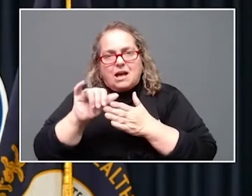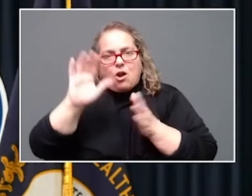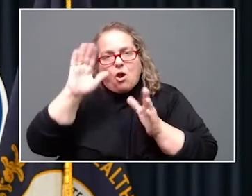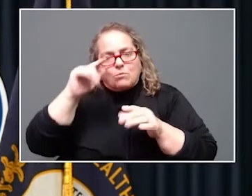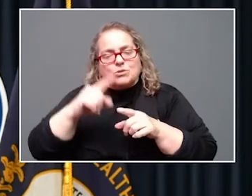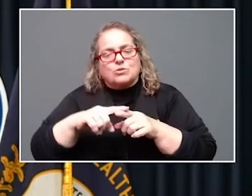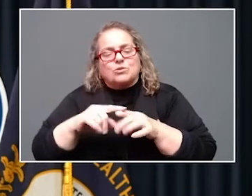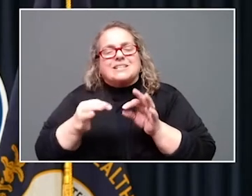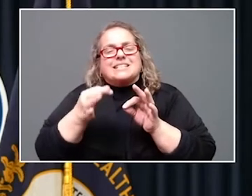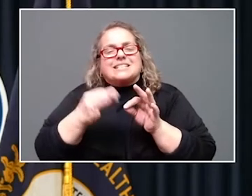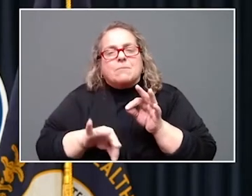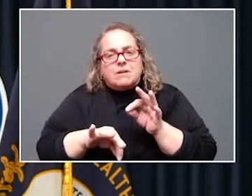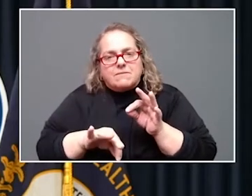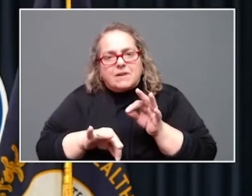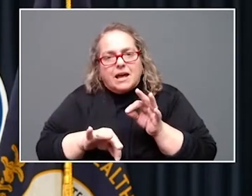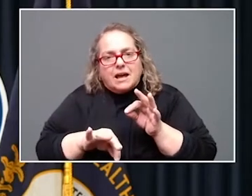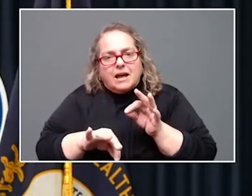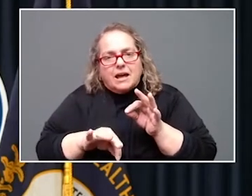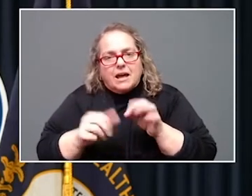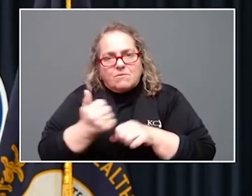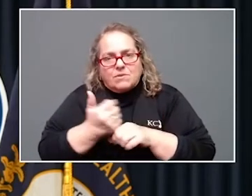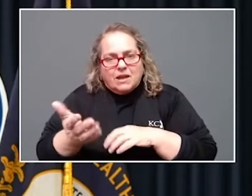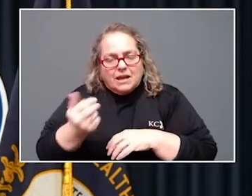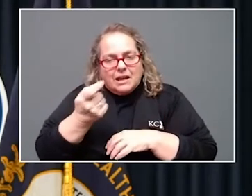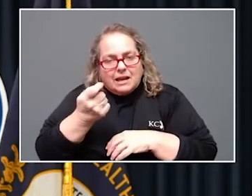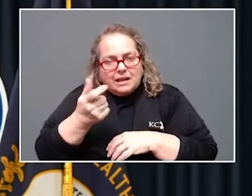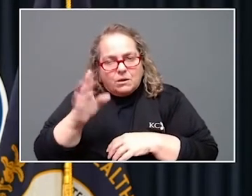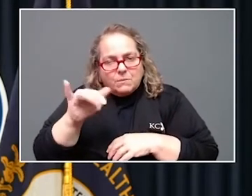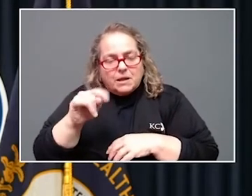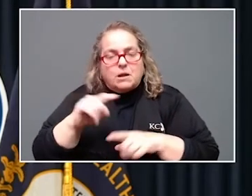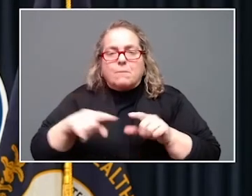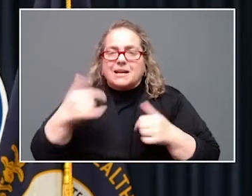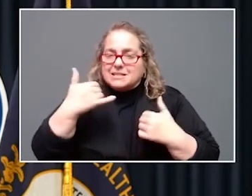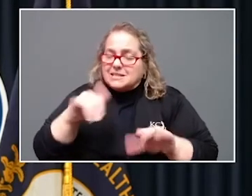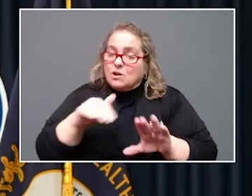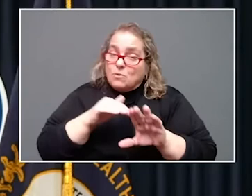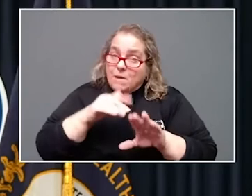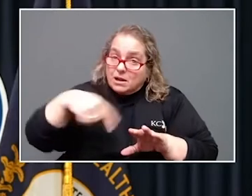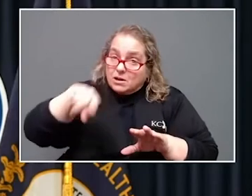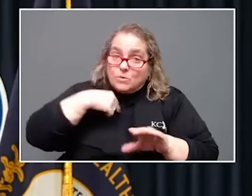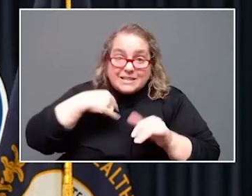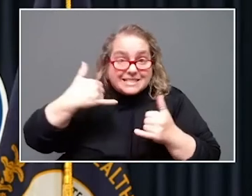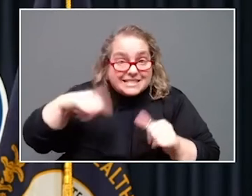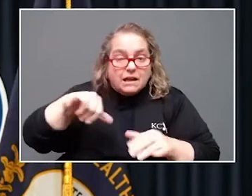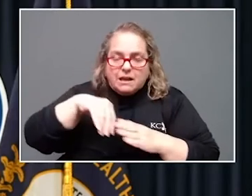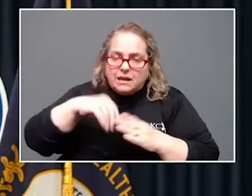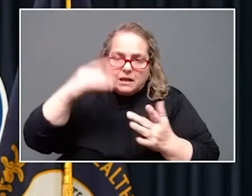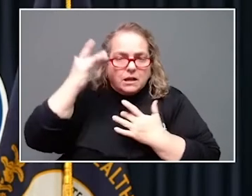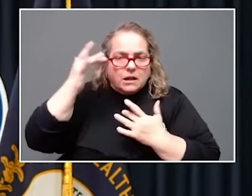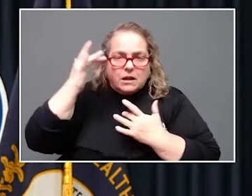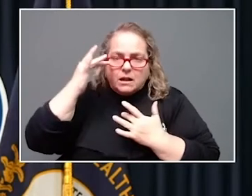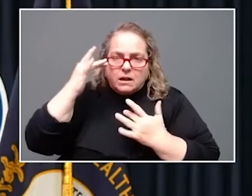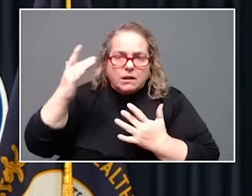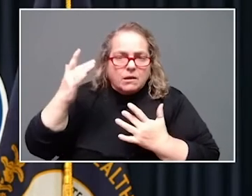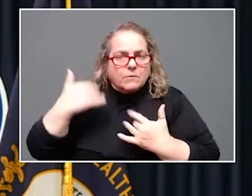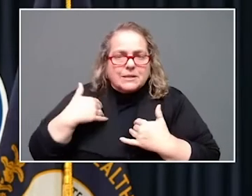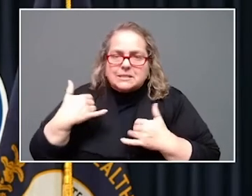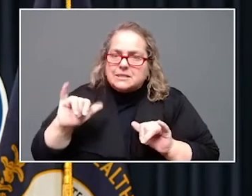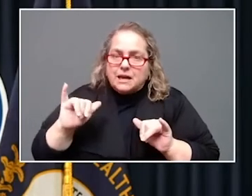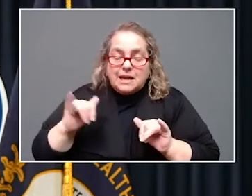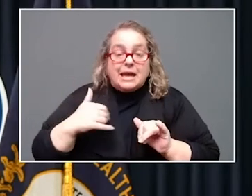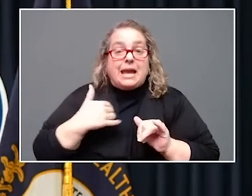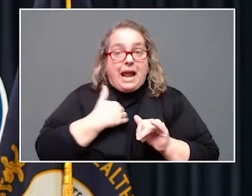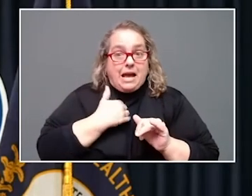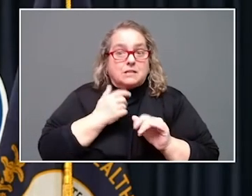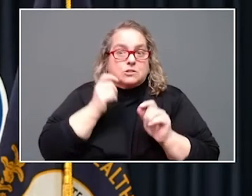bit, but still reminds us all we're in the middle of a global pandemic. It has surprised us and thrown curveballs multiple